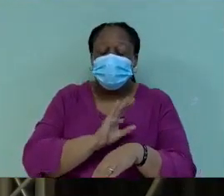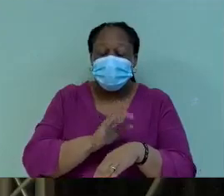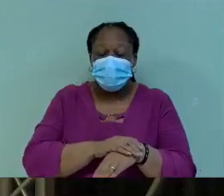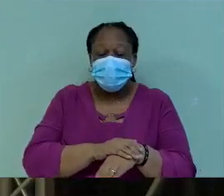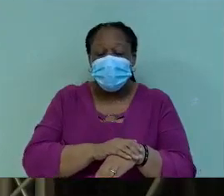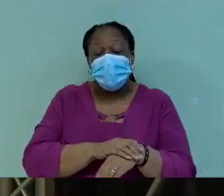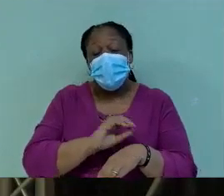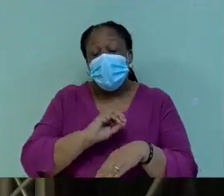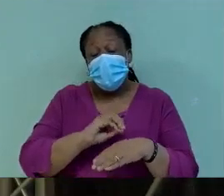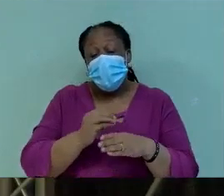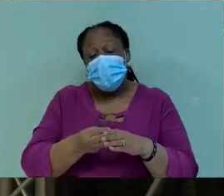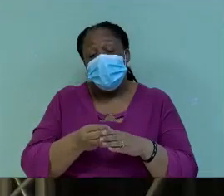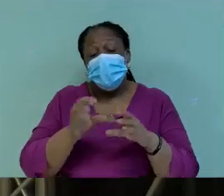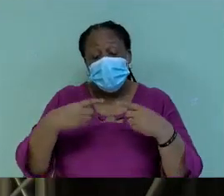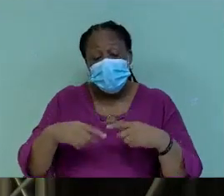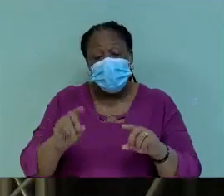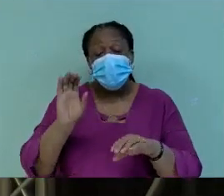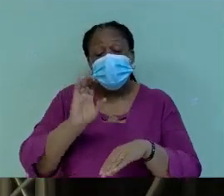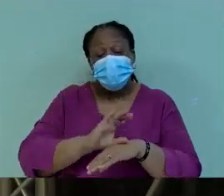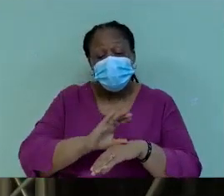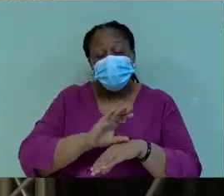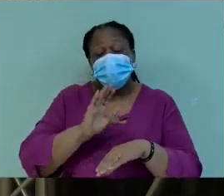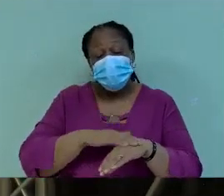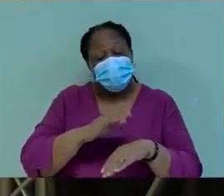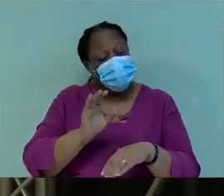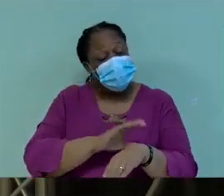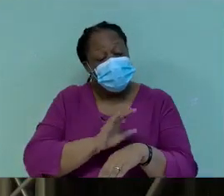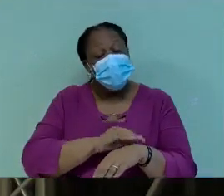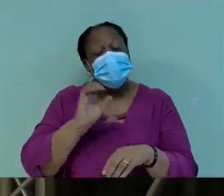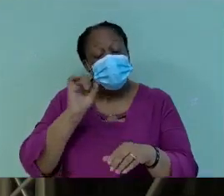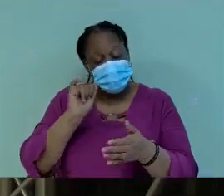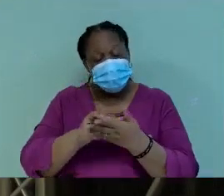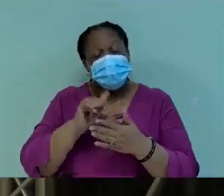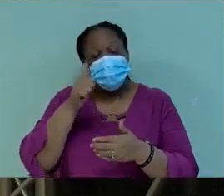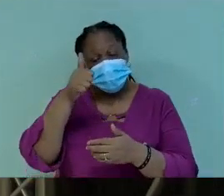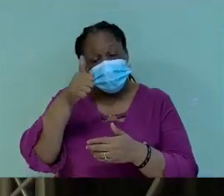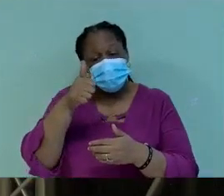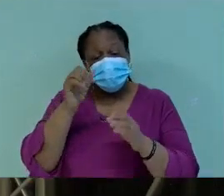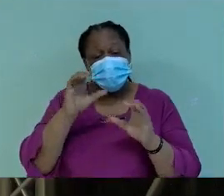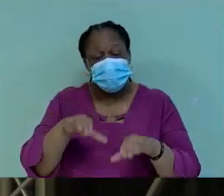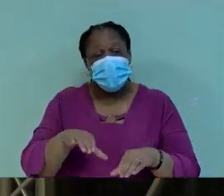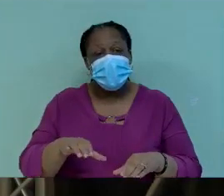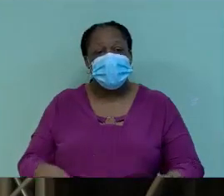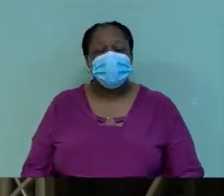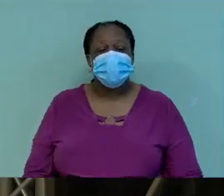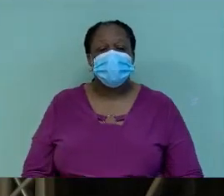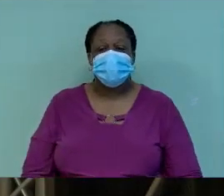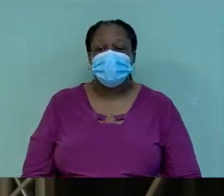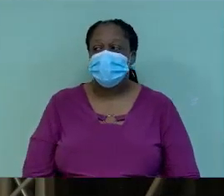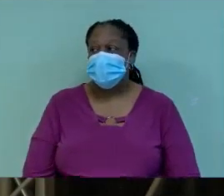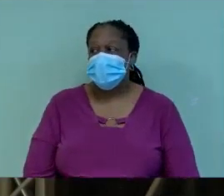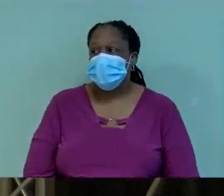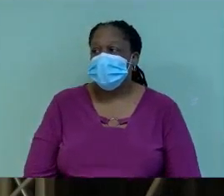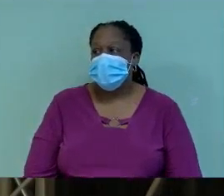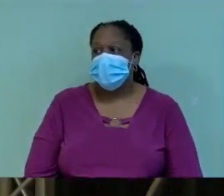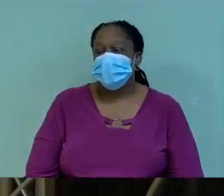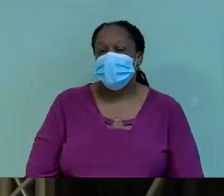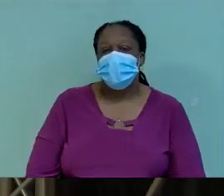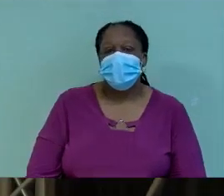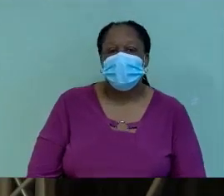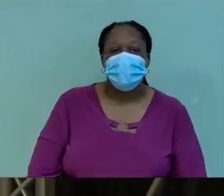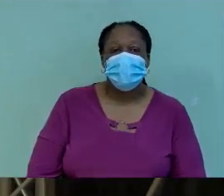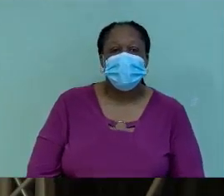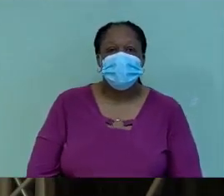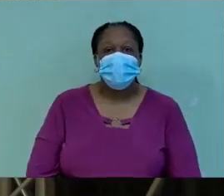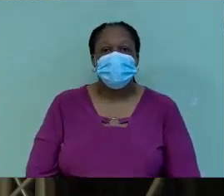you can carry on or promote your activities virtually only. Please